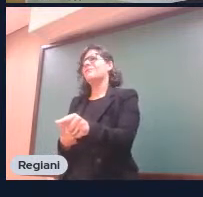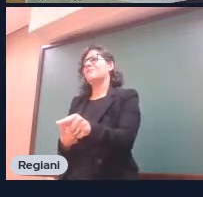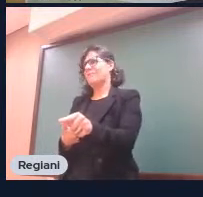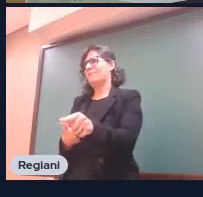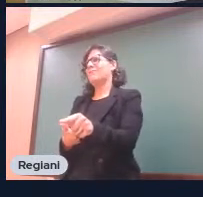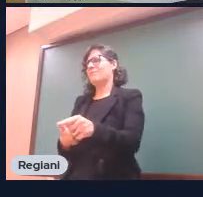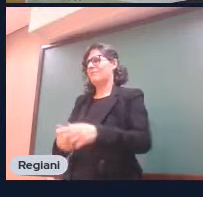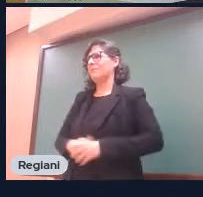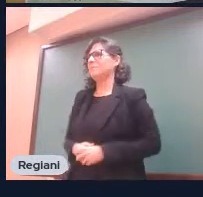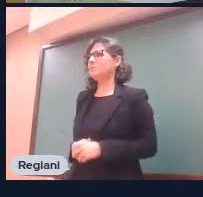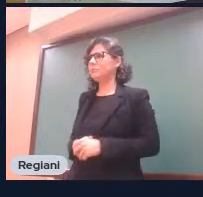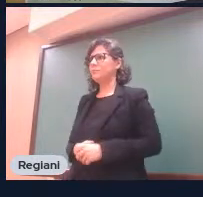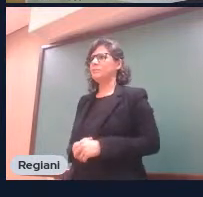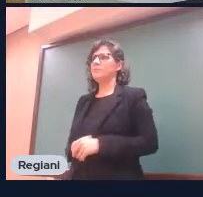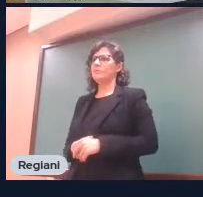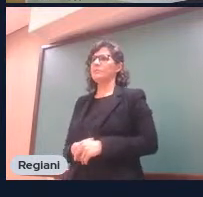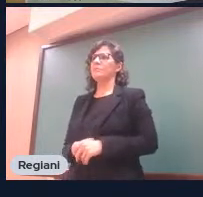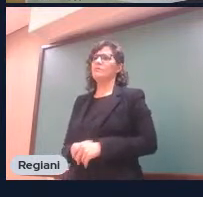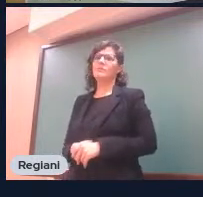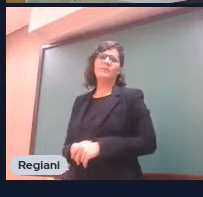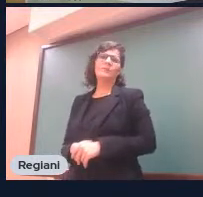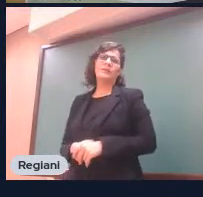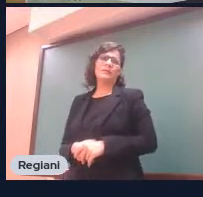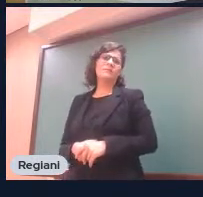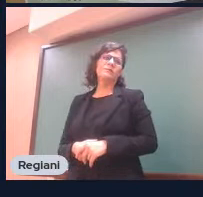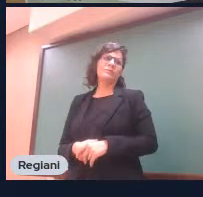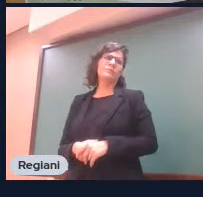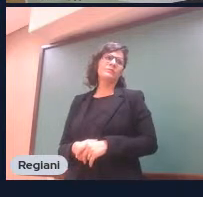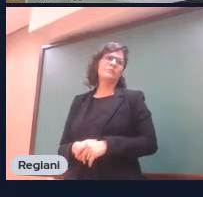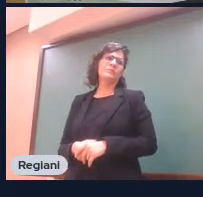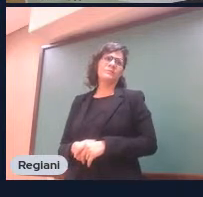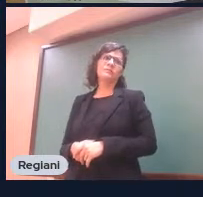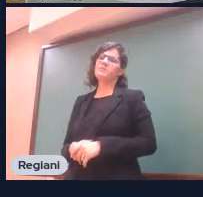version. Okay, right.